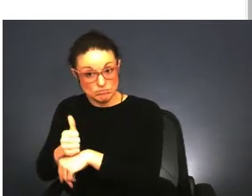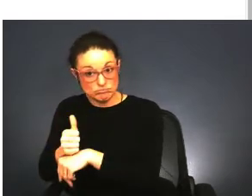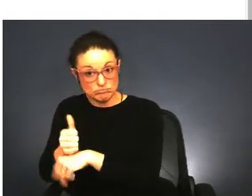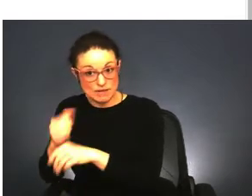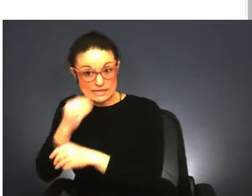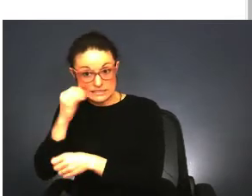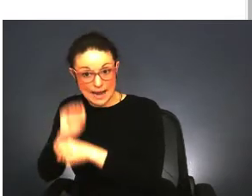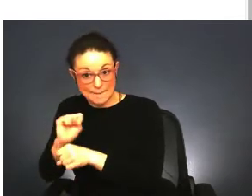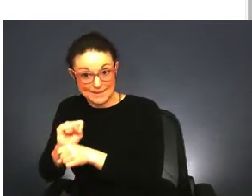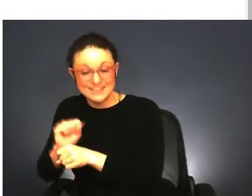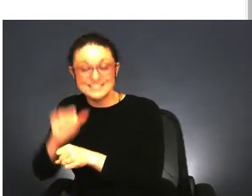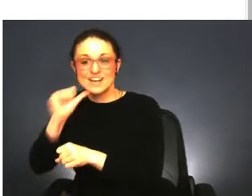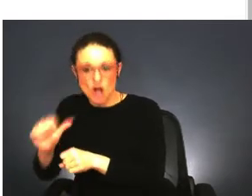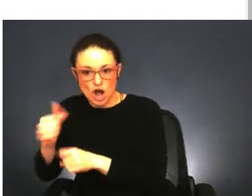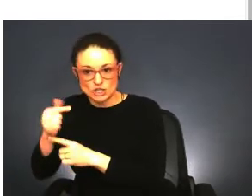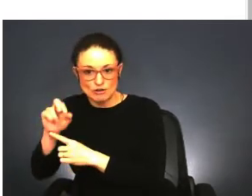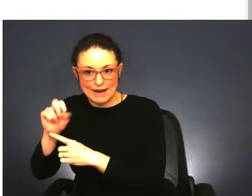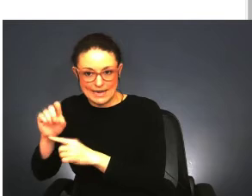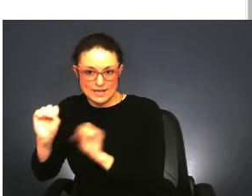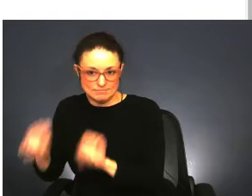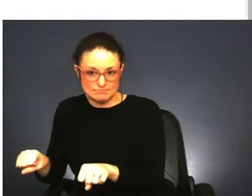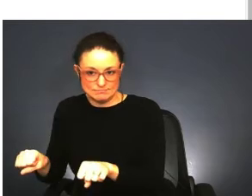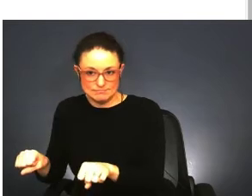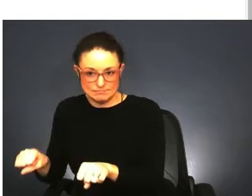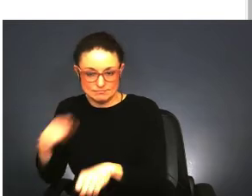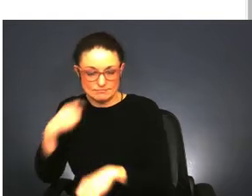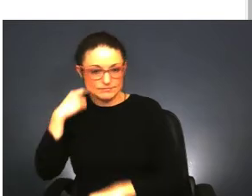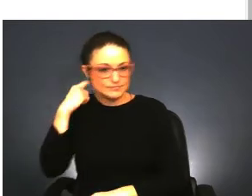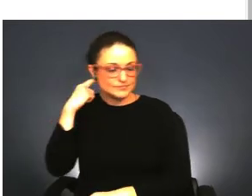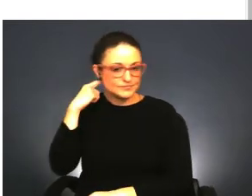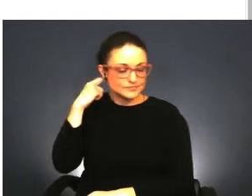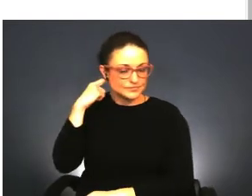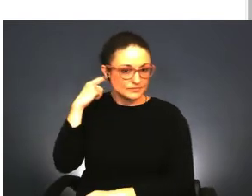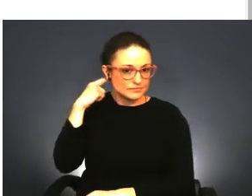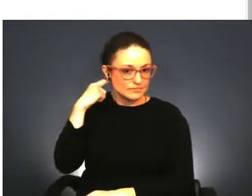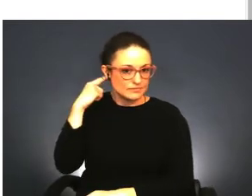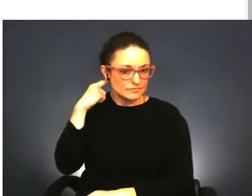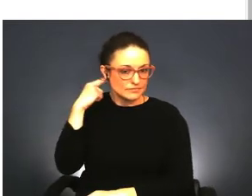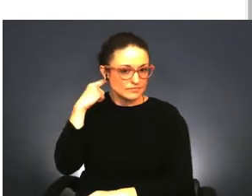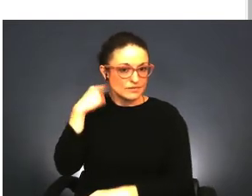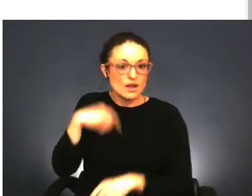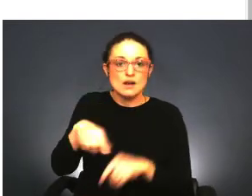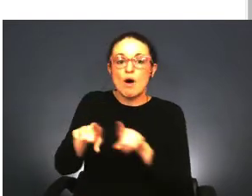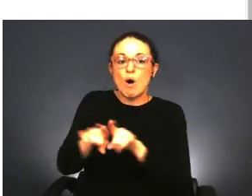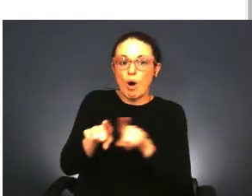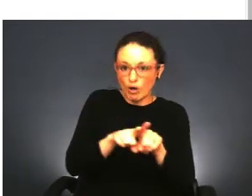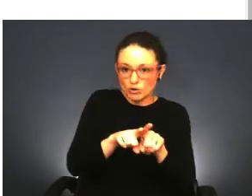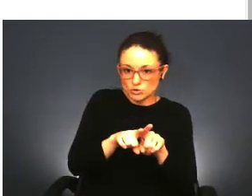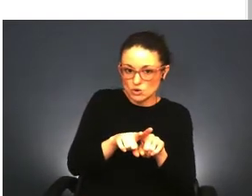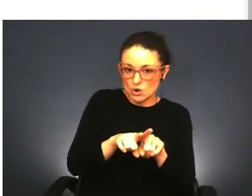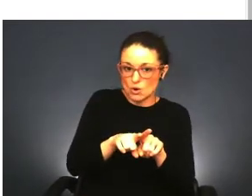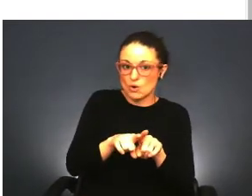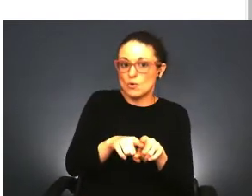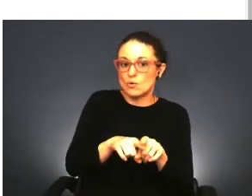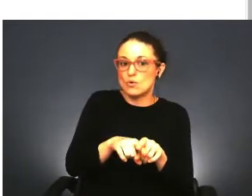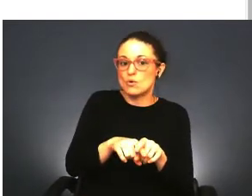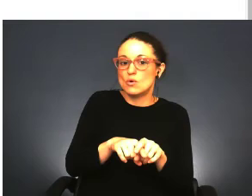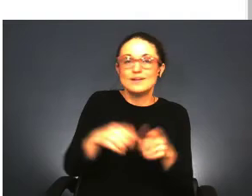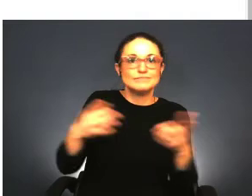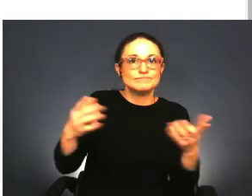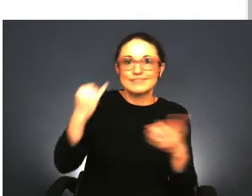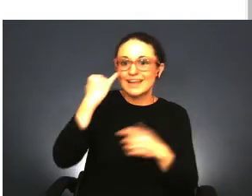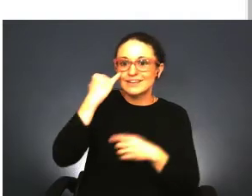graded. With that said, you also need to create an assignment for